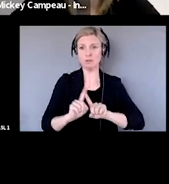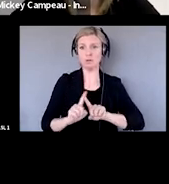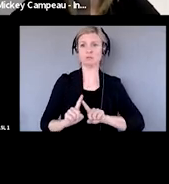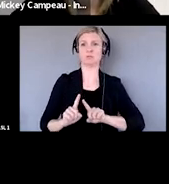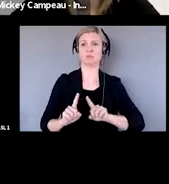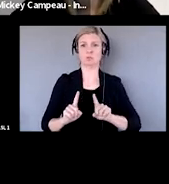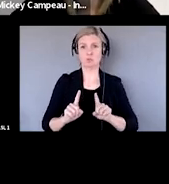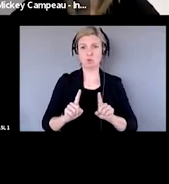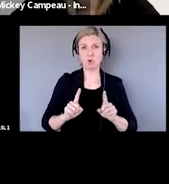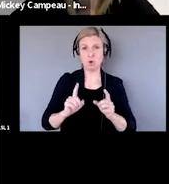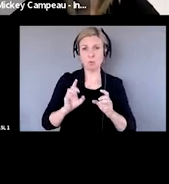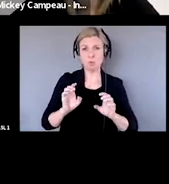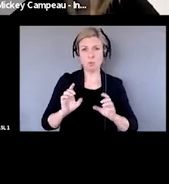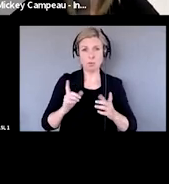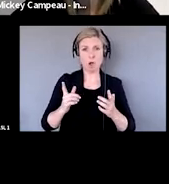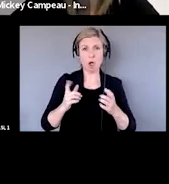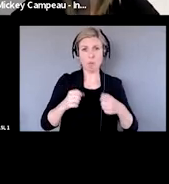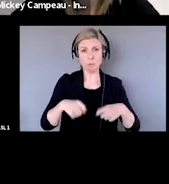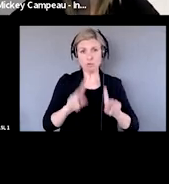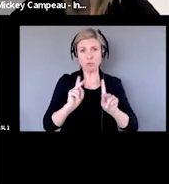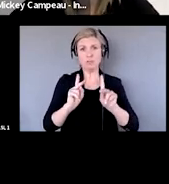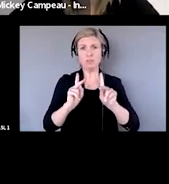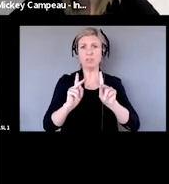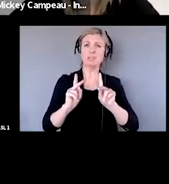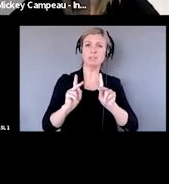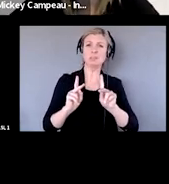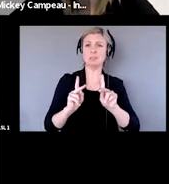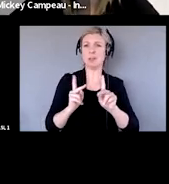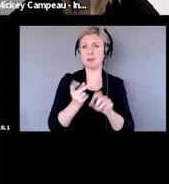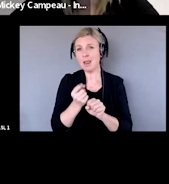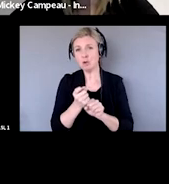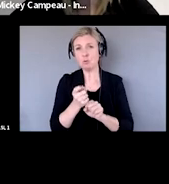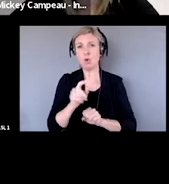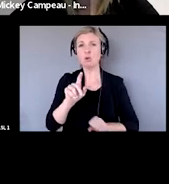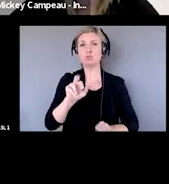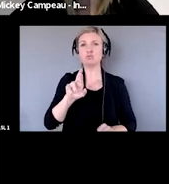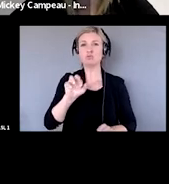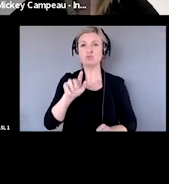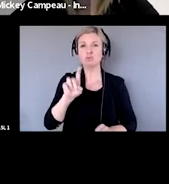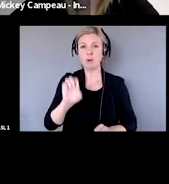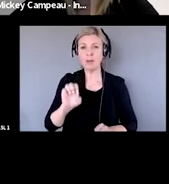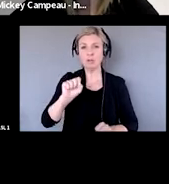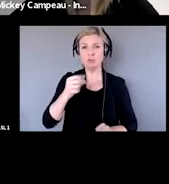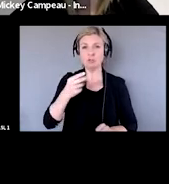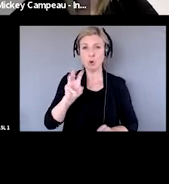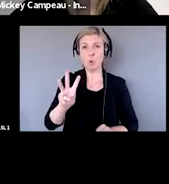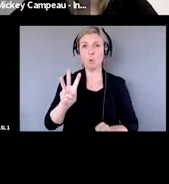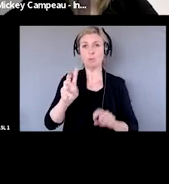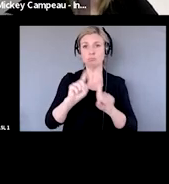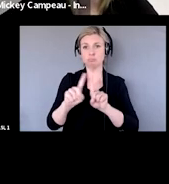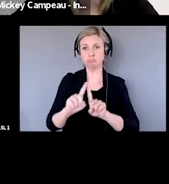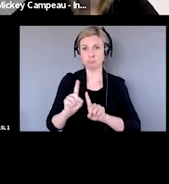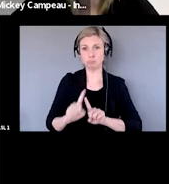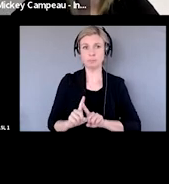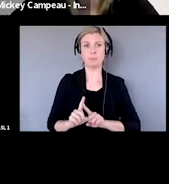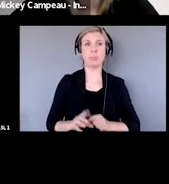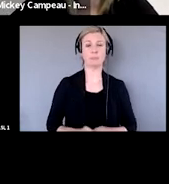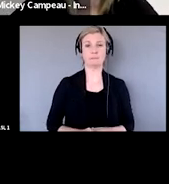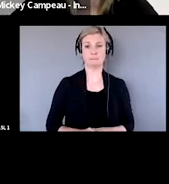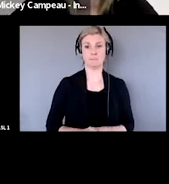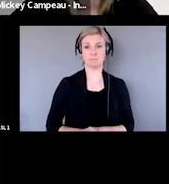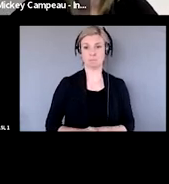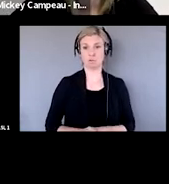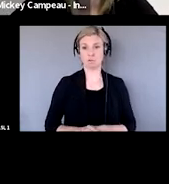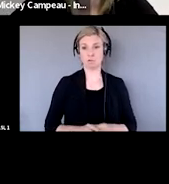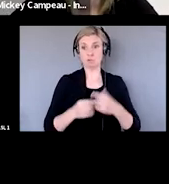annual trade show. But now I would like to talk to you a little